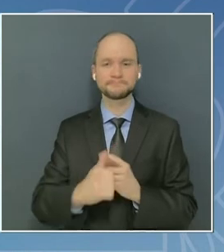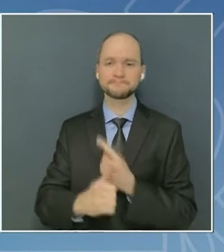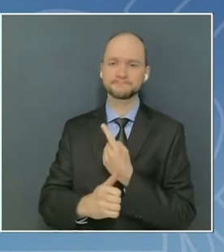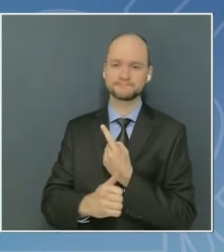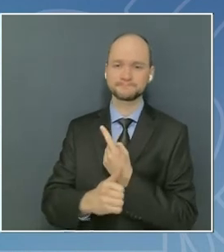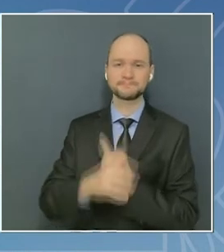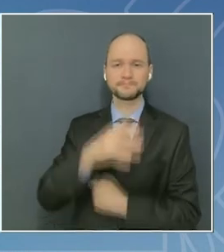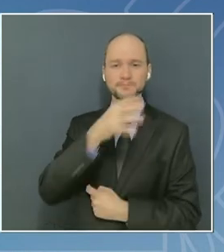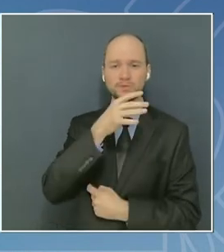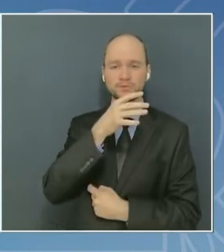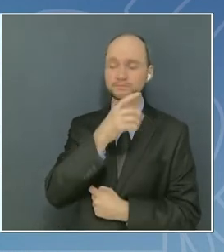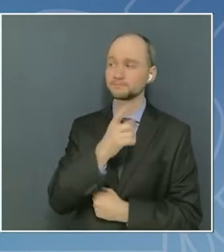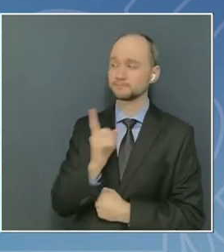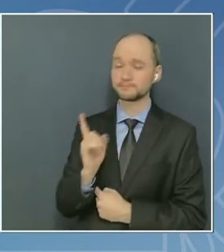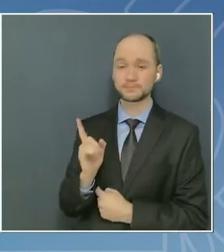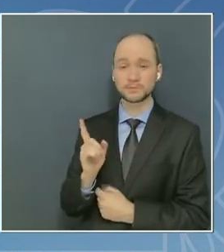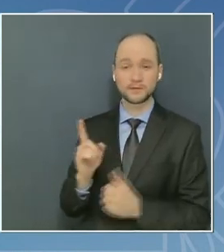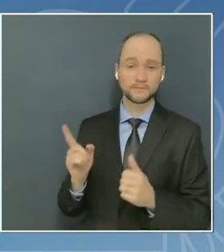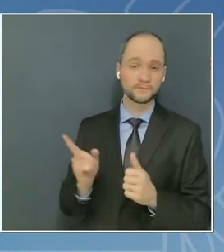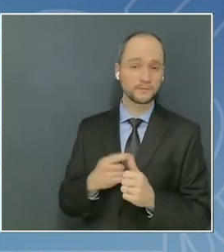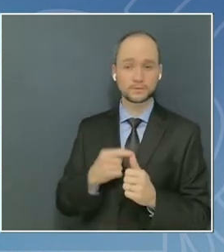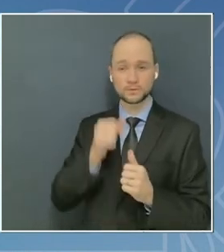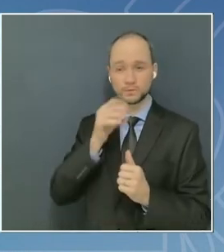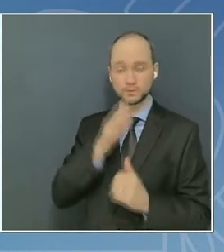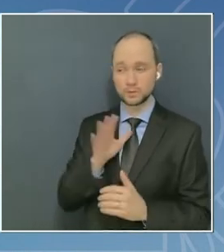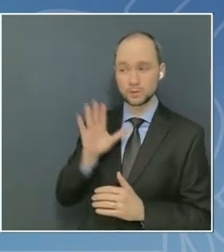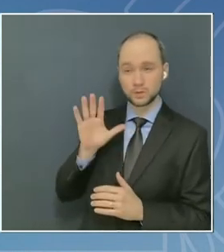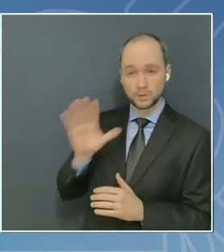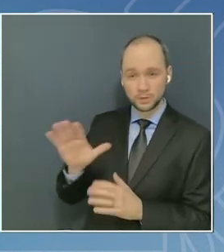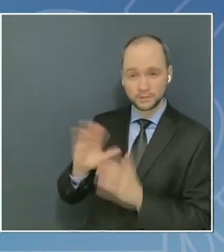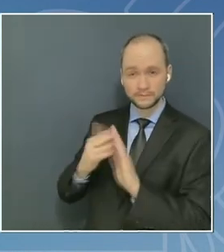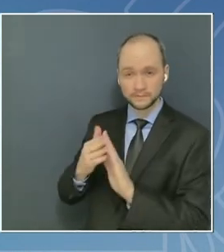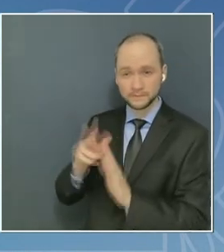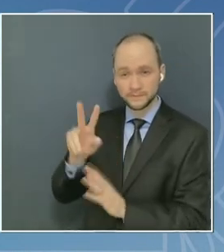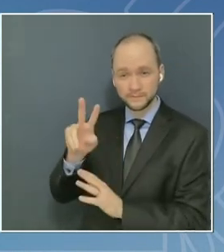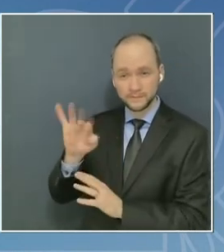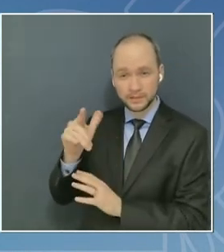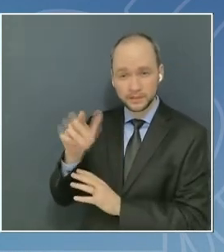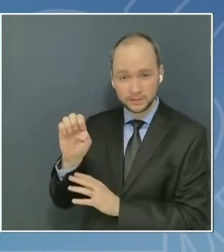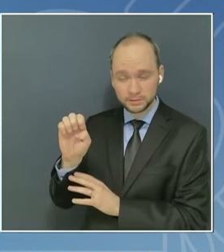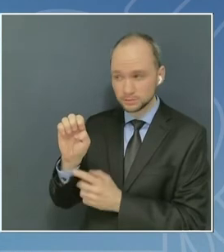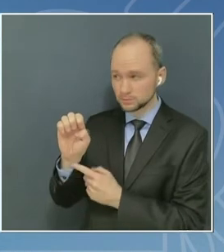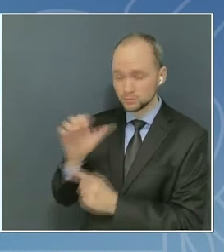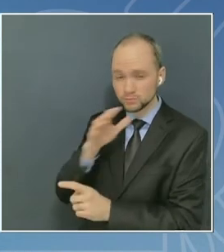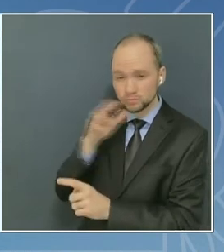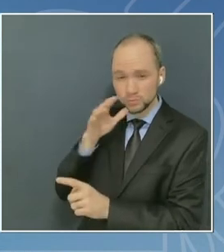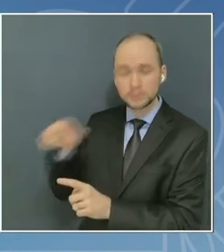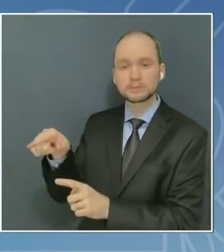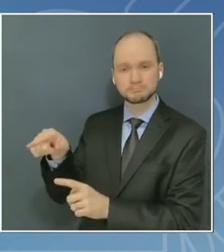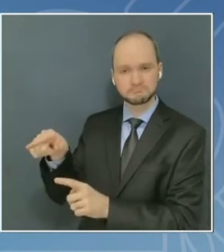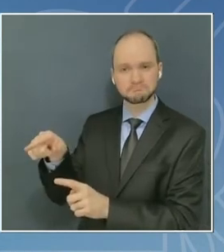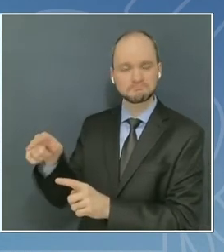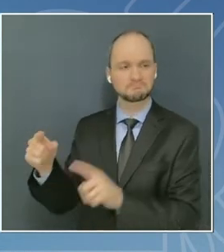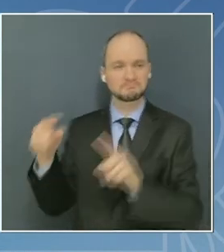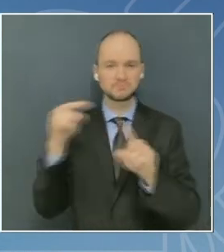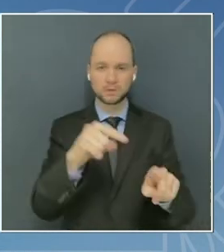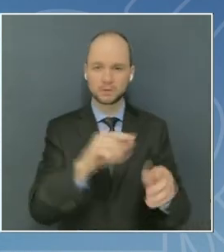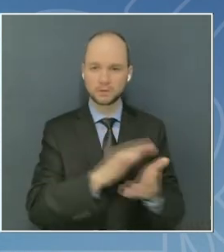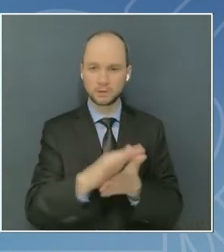woman in her rural village in Vietnam to be accepted into college in Saigon. And during her